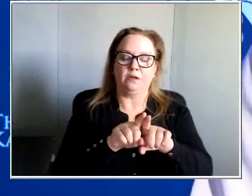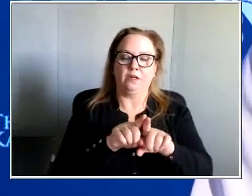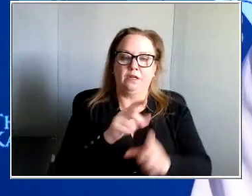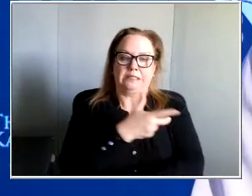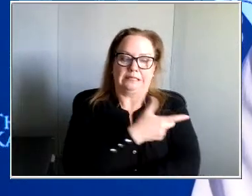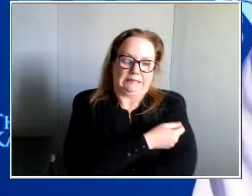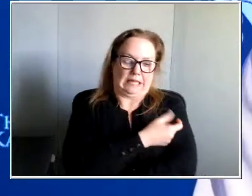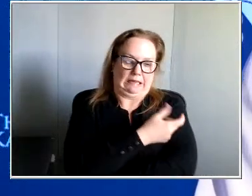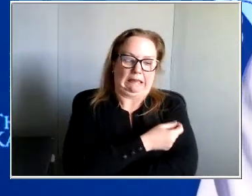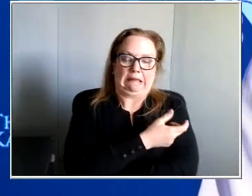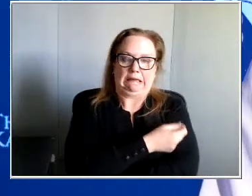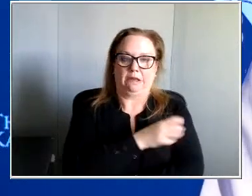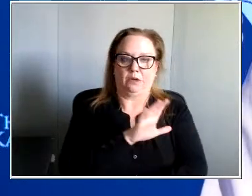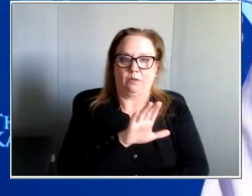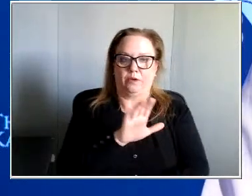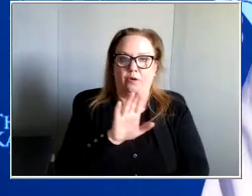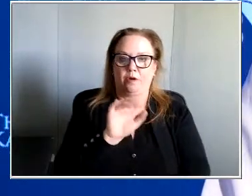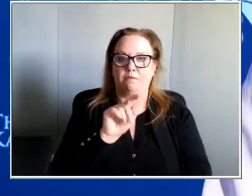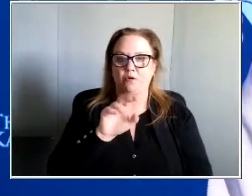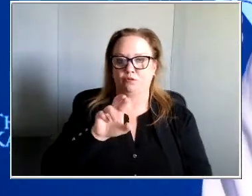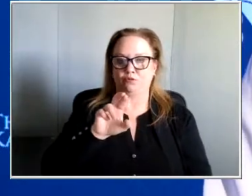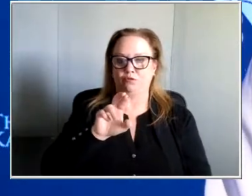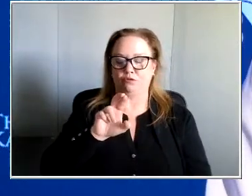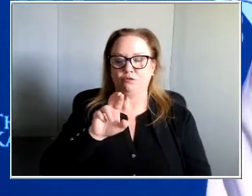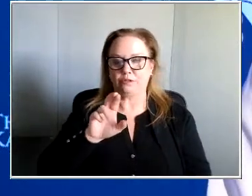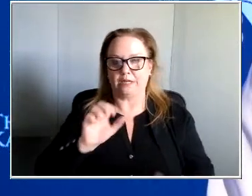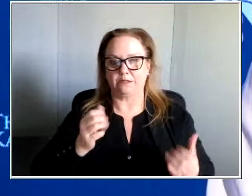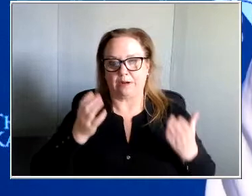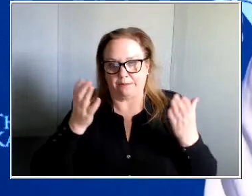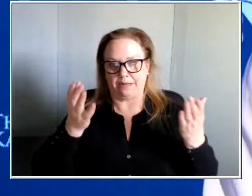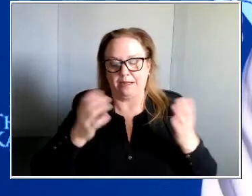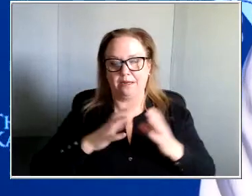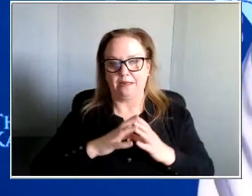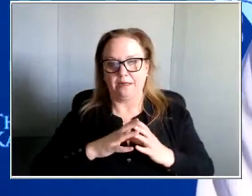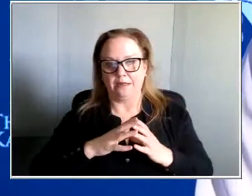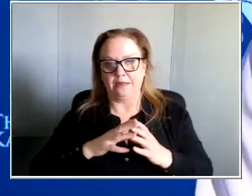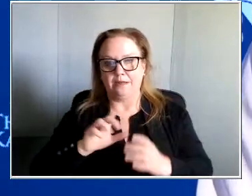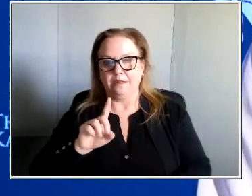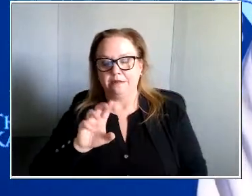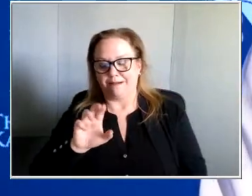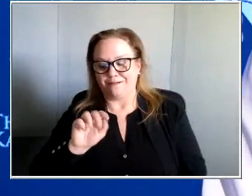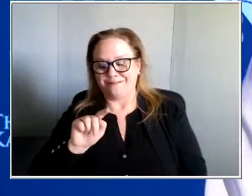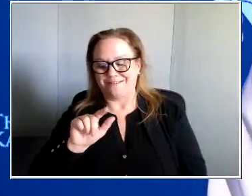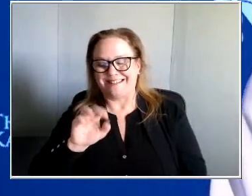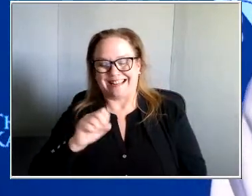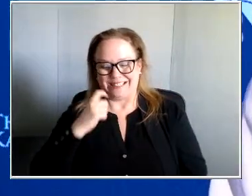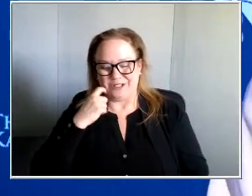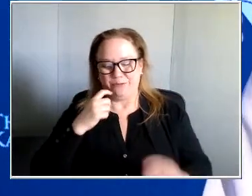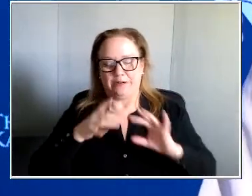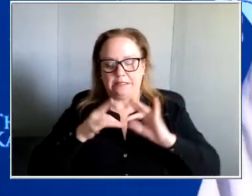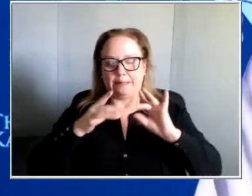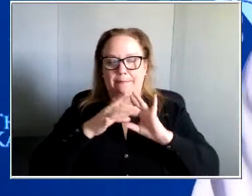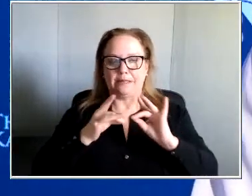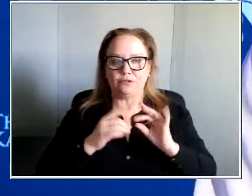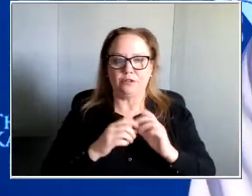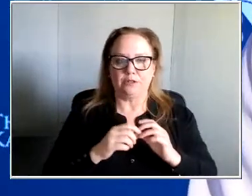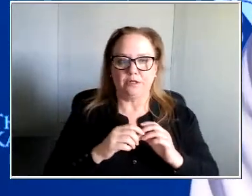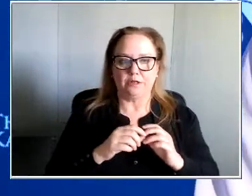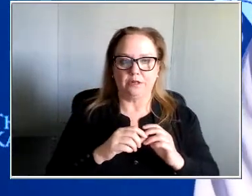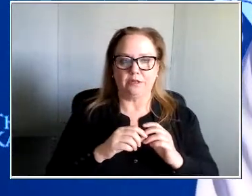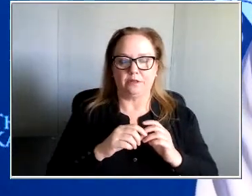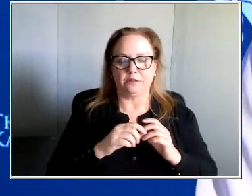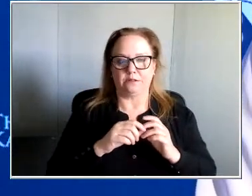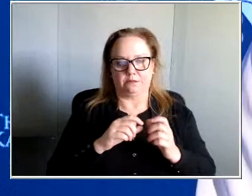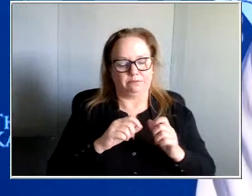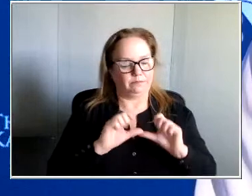with the boosters as recommended. But also, Dr. Stites, as you say, those pillars of public health go